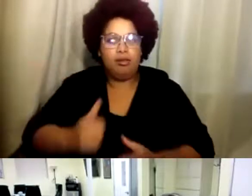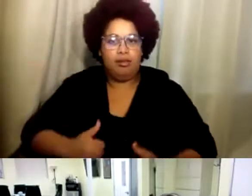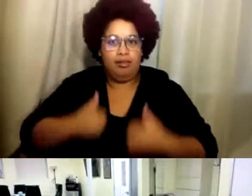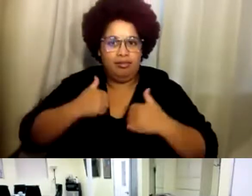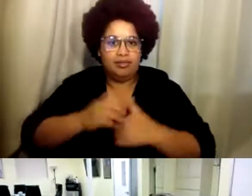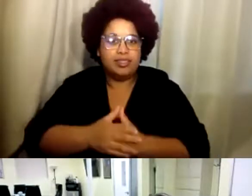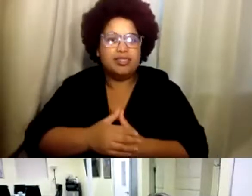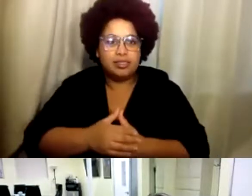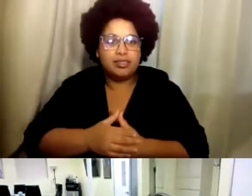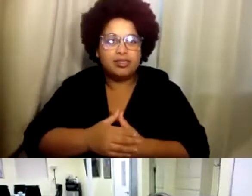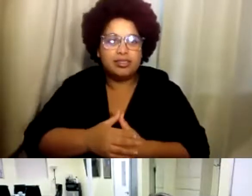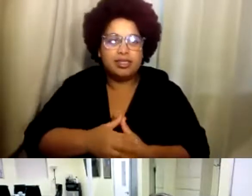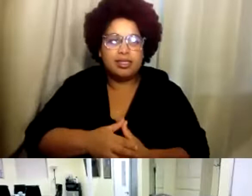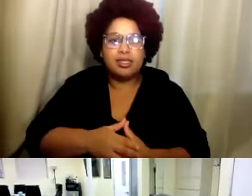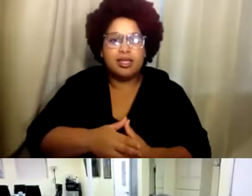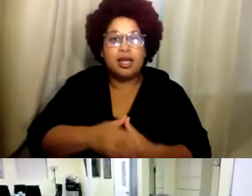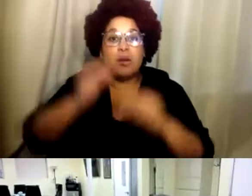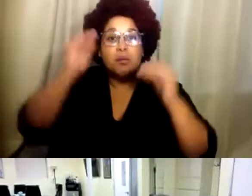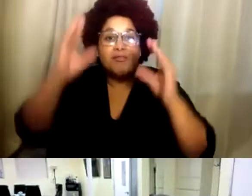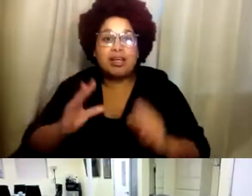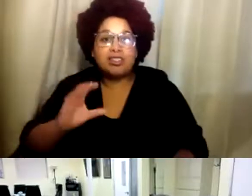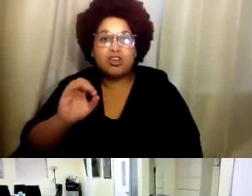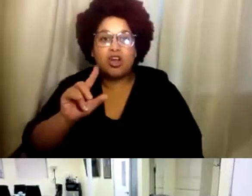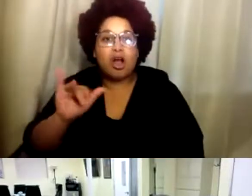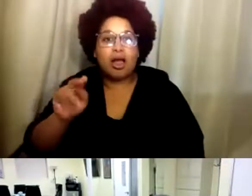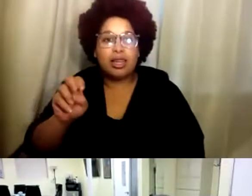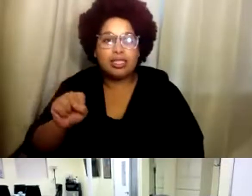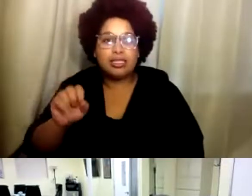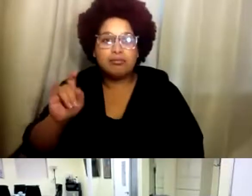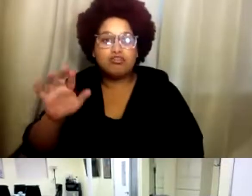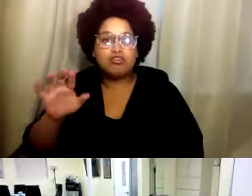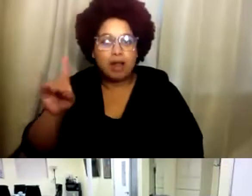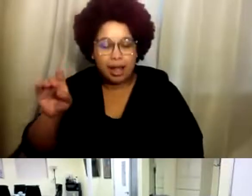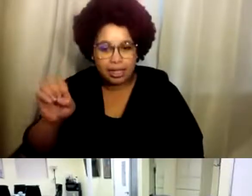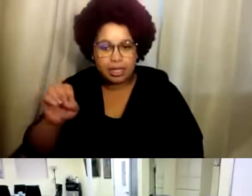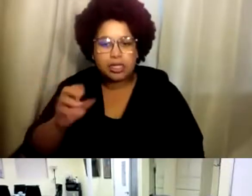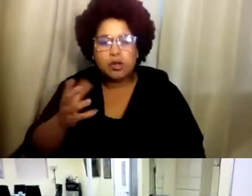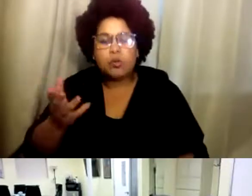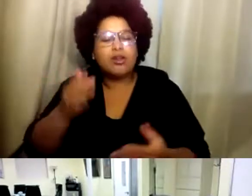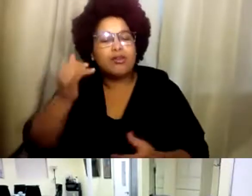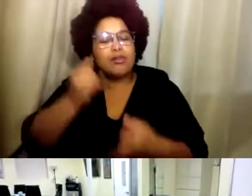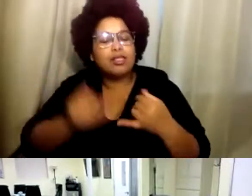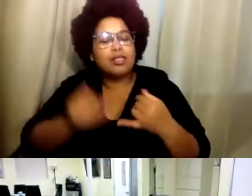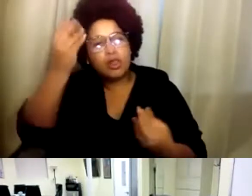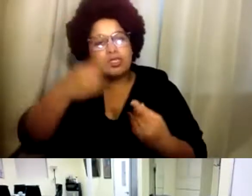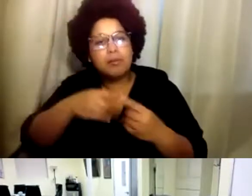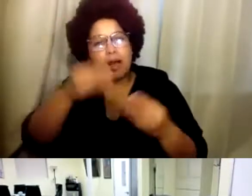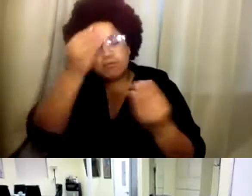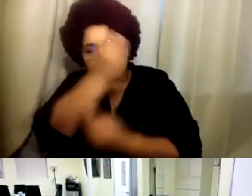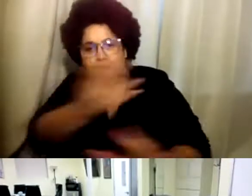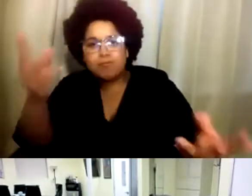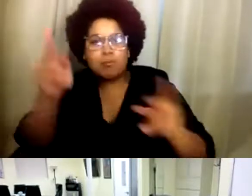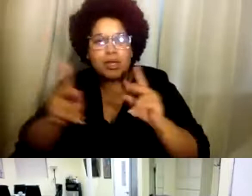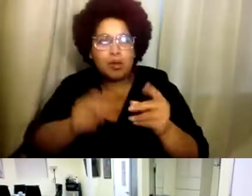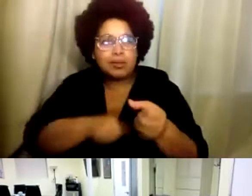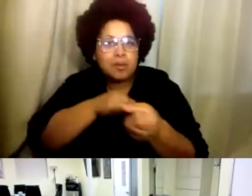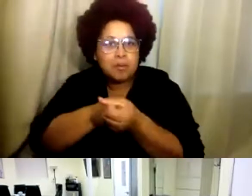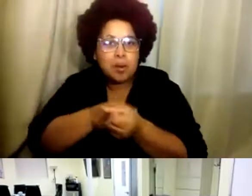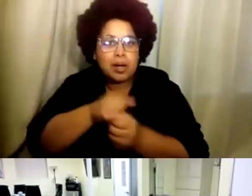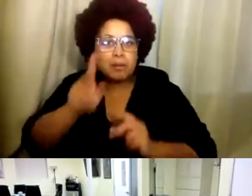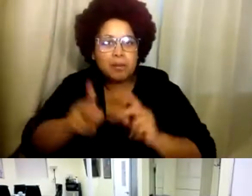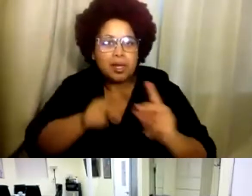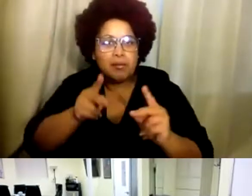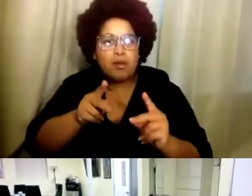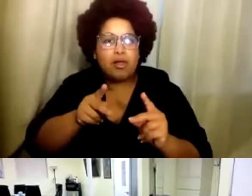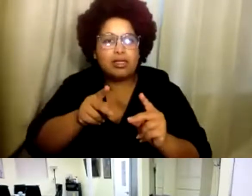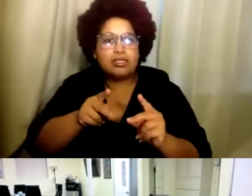Professor Collins-Bride, what are your final thoughts on getting information to folks and just, supporting people as they come